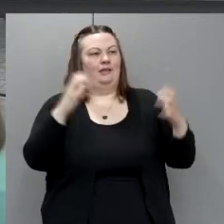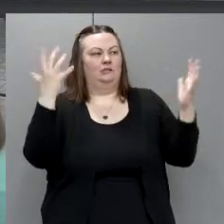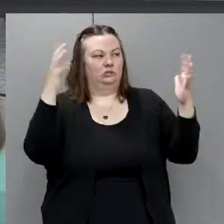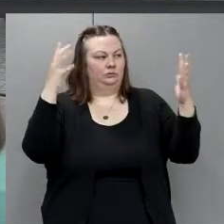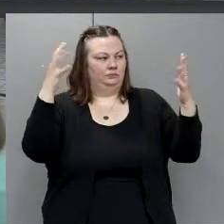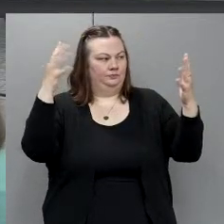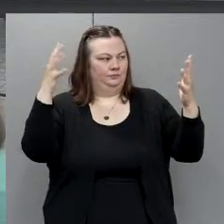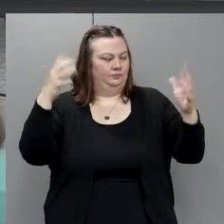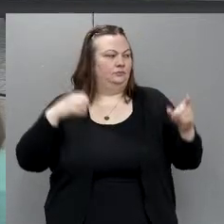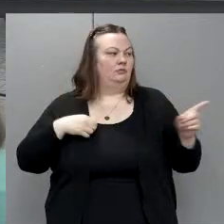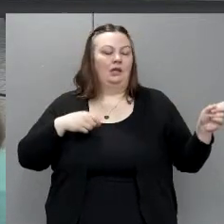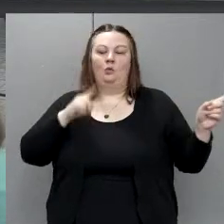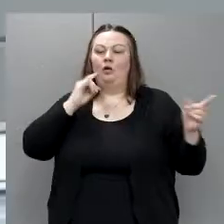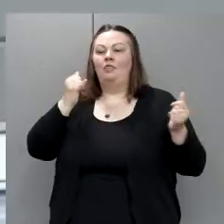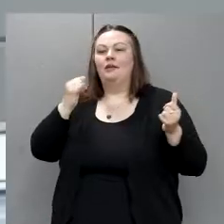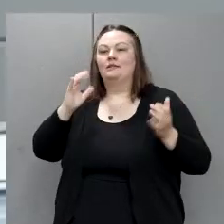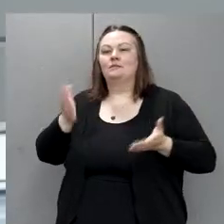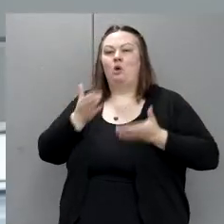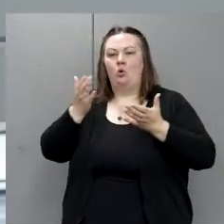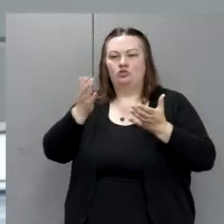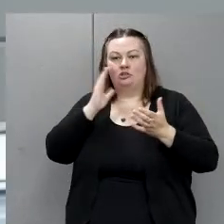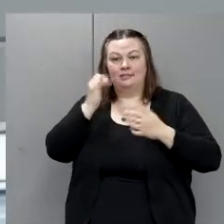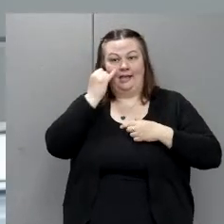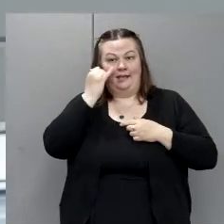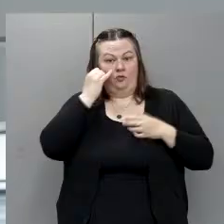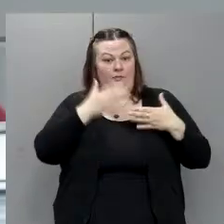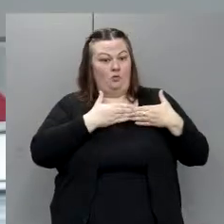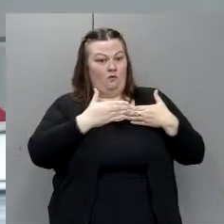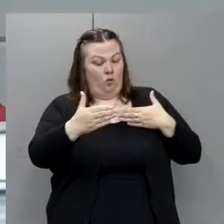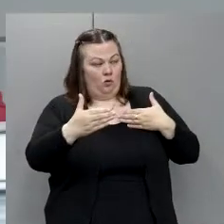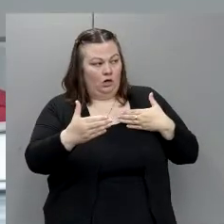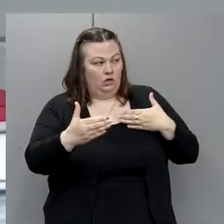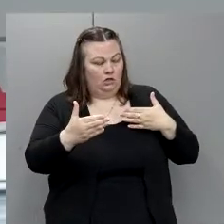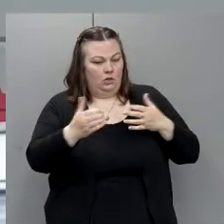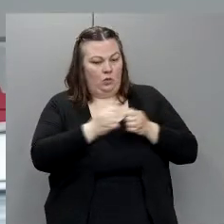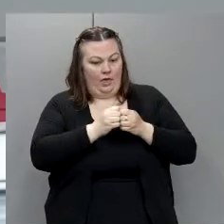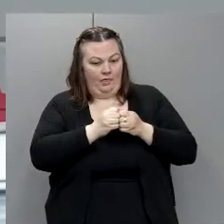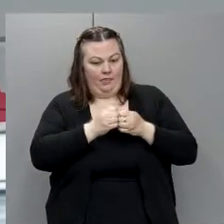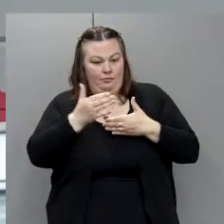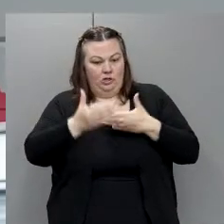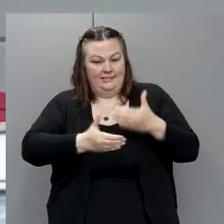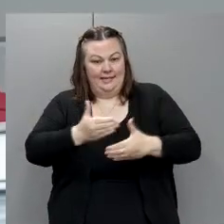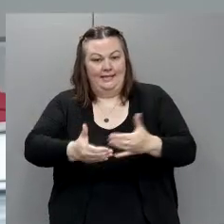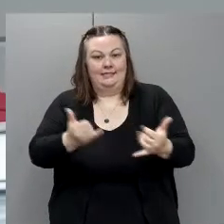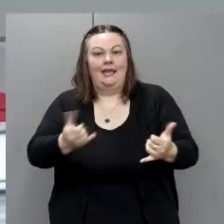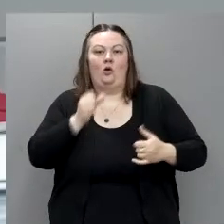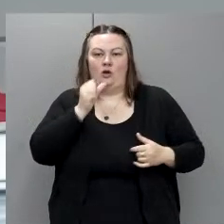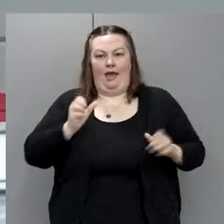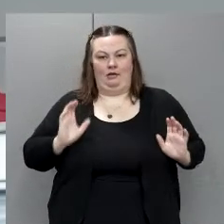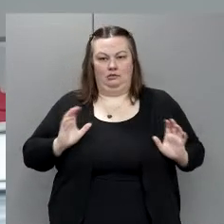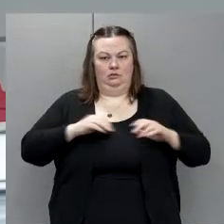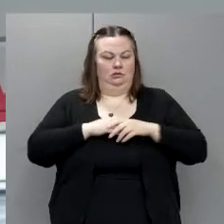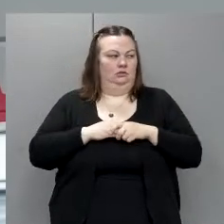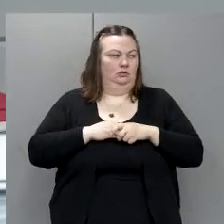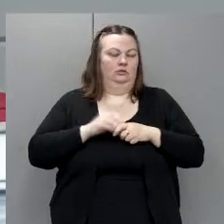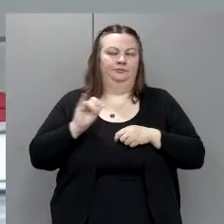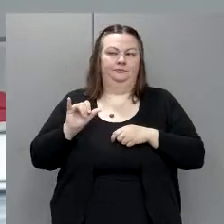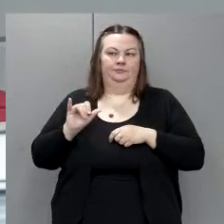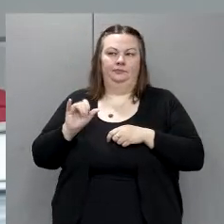this motion is whether we move forward with proceedings today or not.